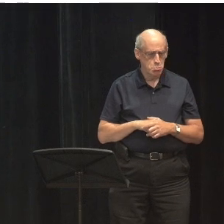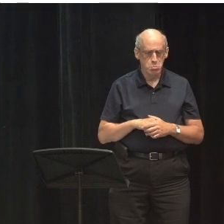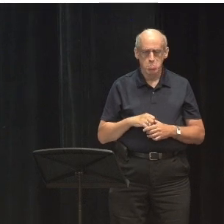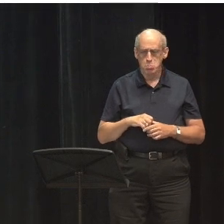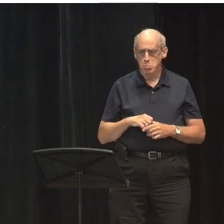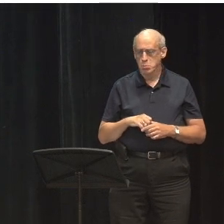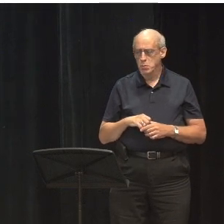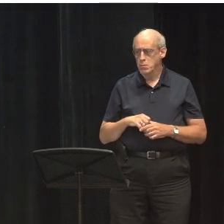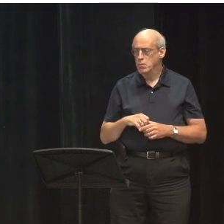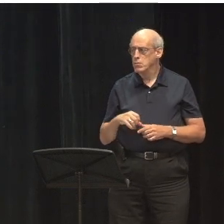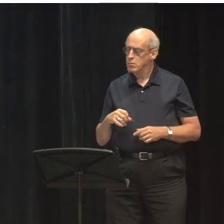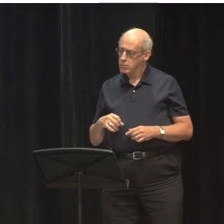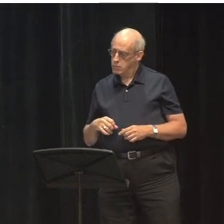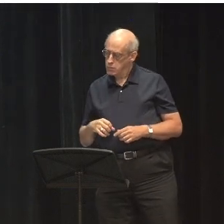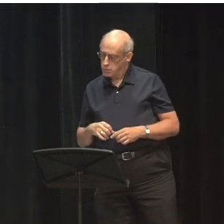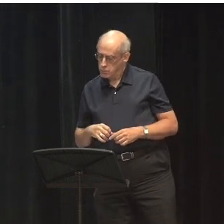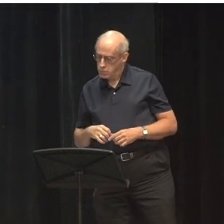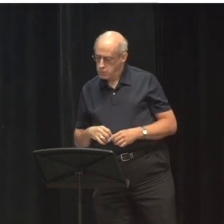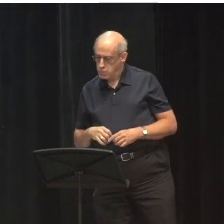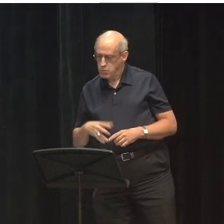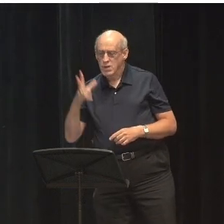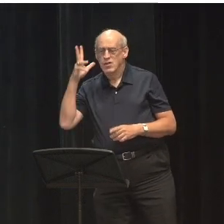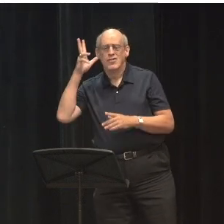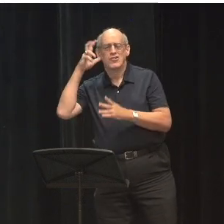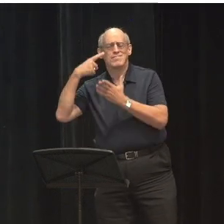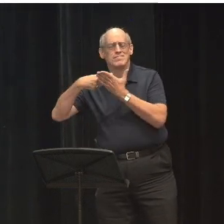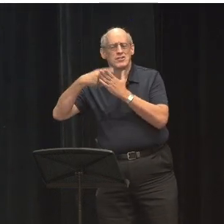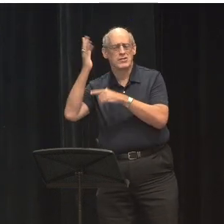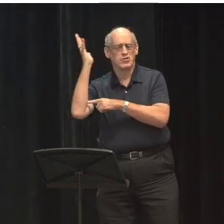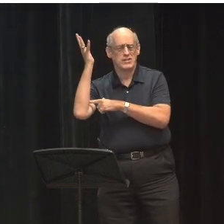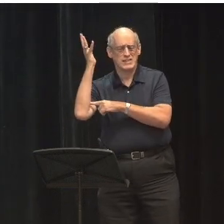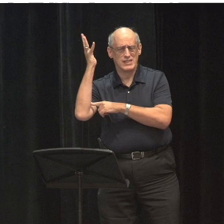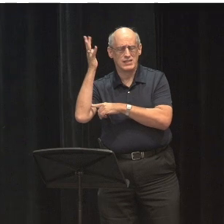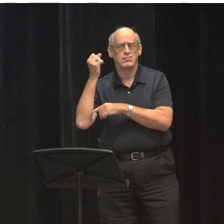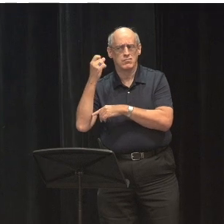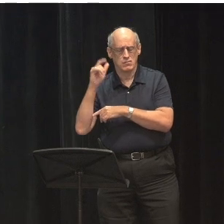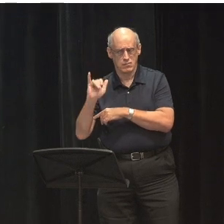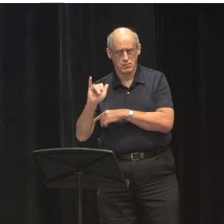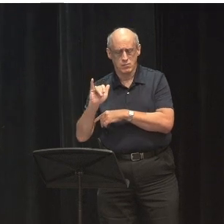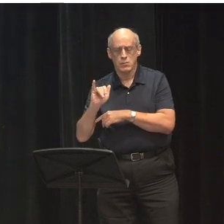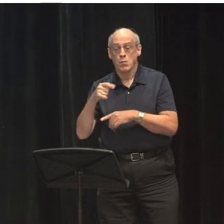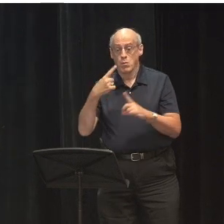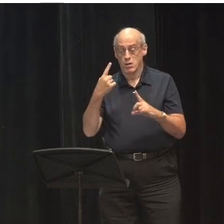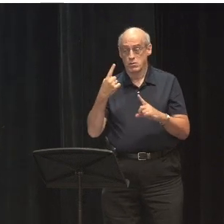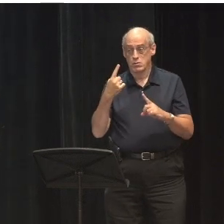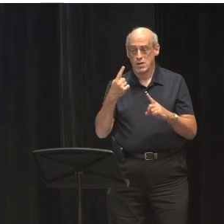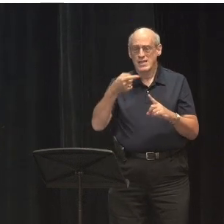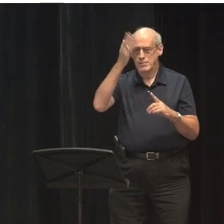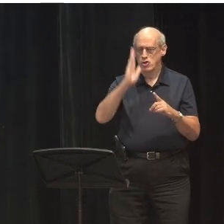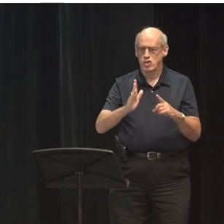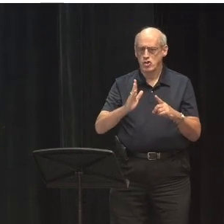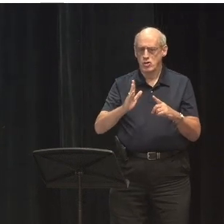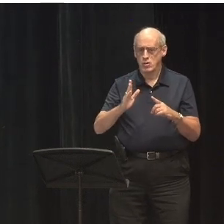Regarding the trees, I've been discussing the trees at all the meetings. But one of the speakers